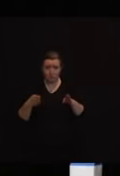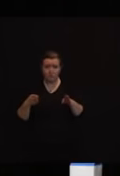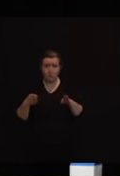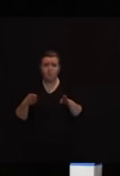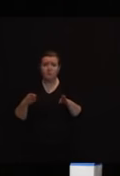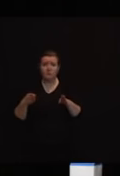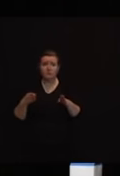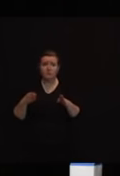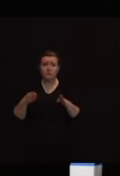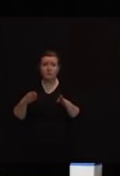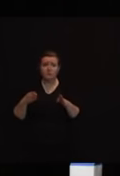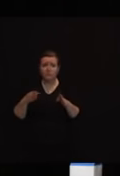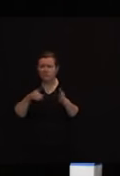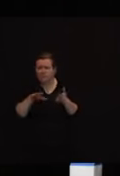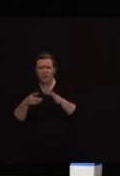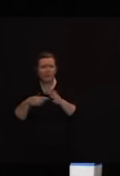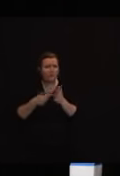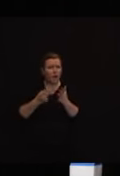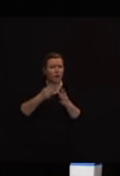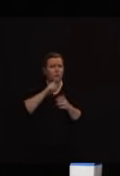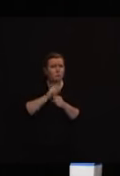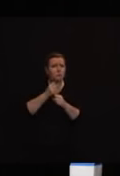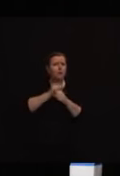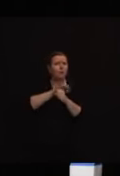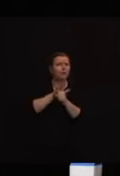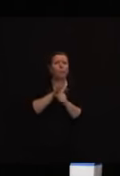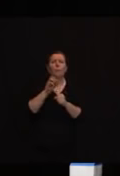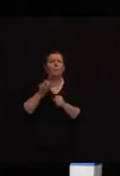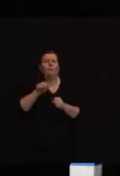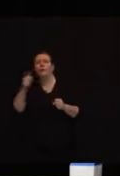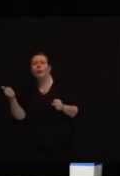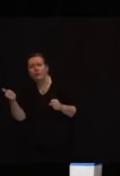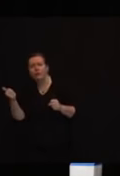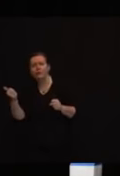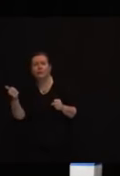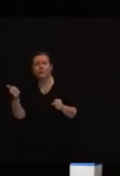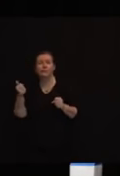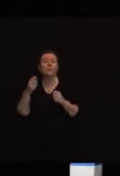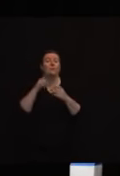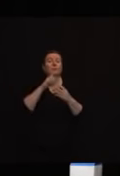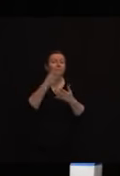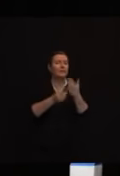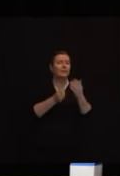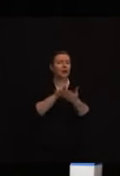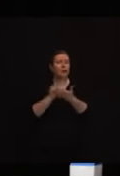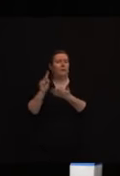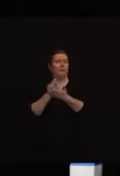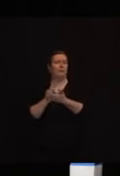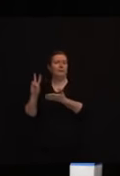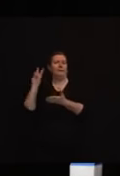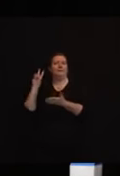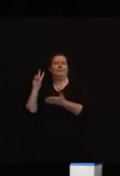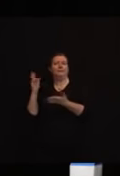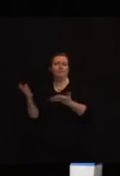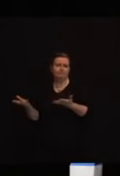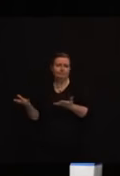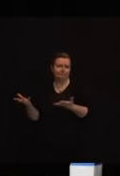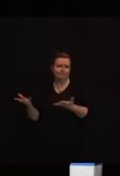what. Specifically, as far as what you're asking about today, a lot of this jump is going back and being able